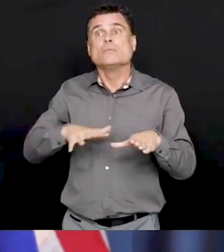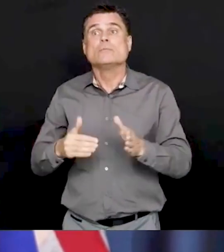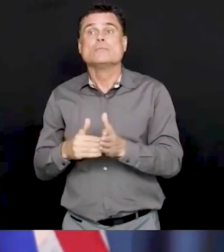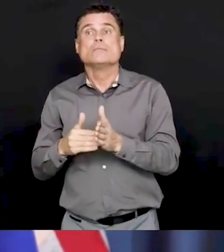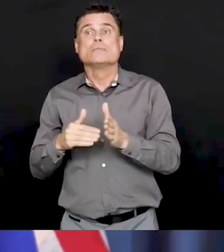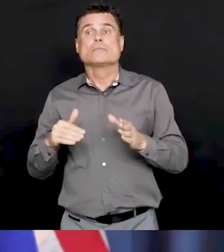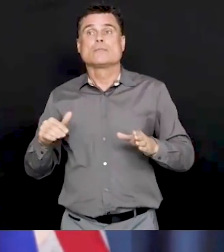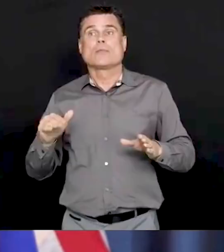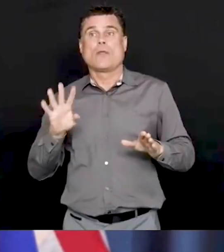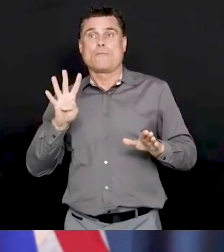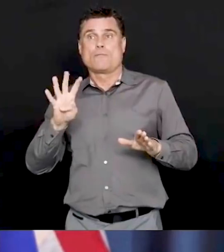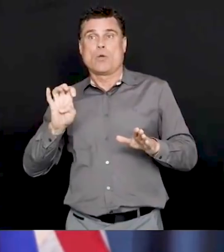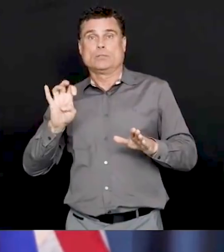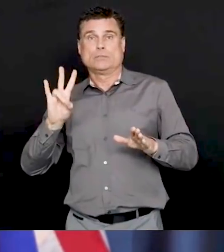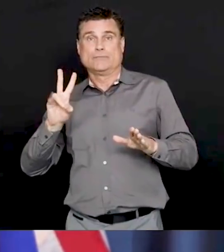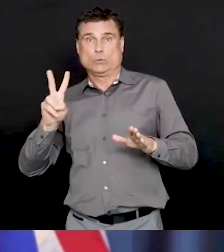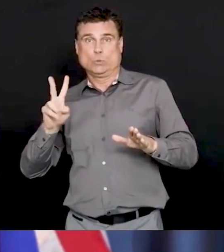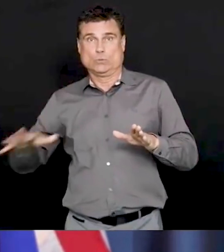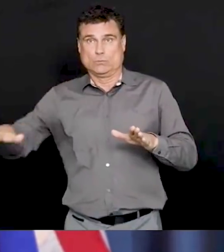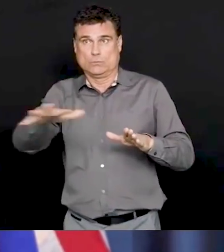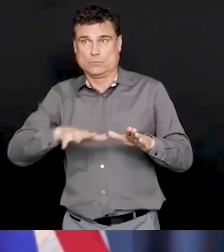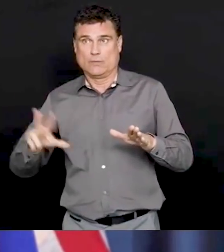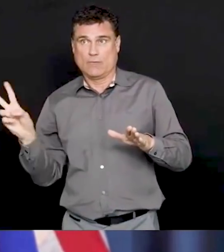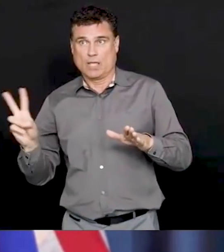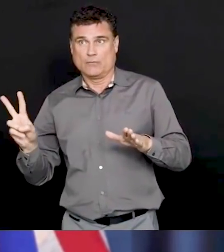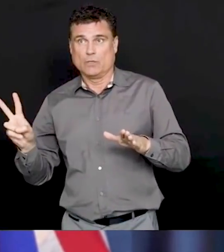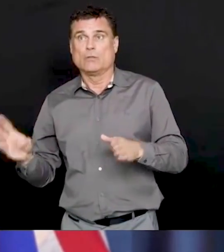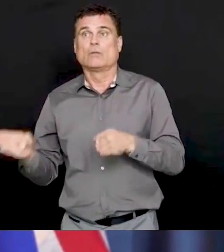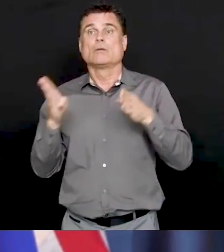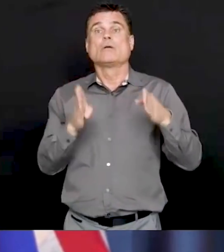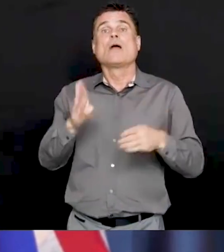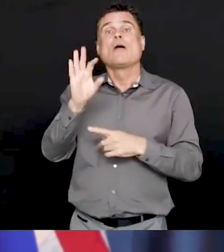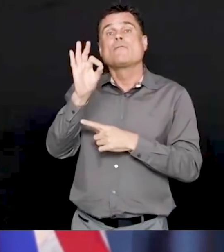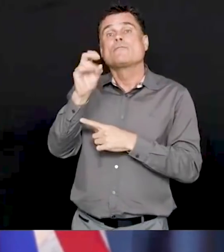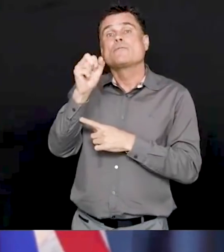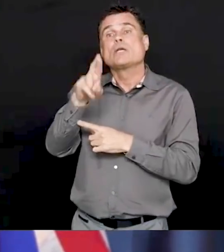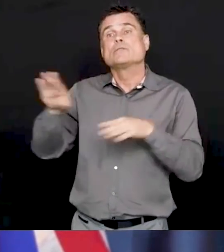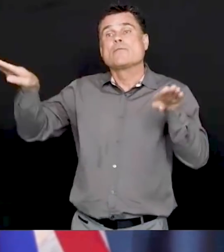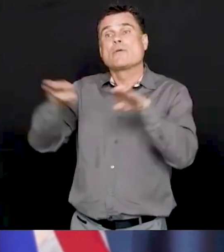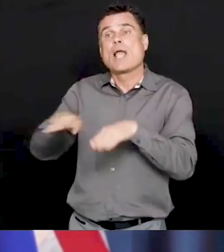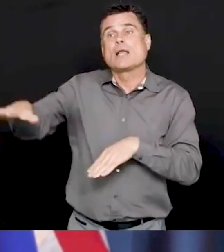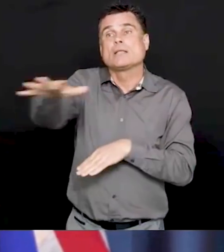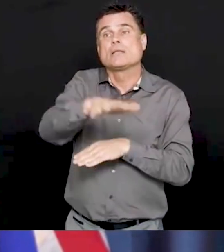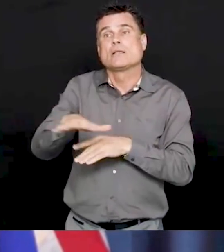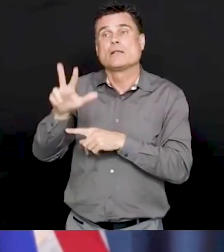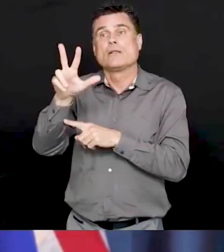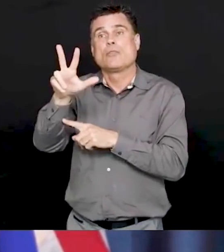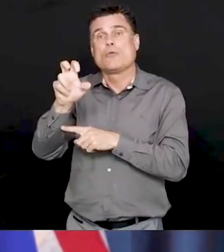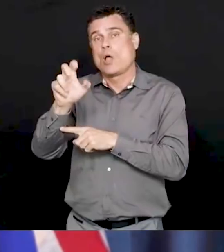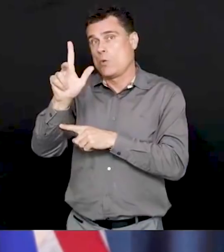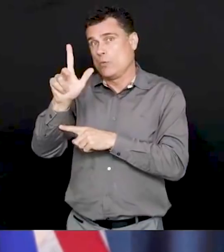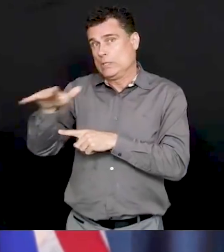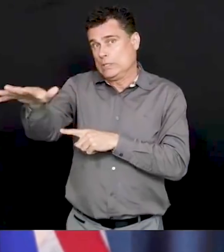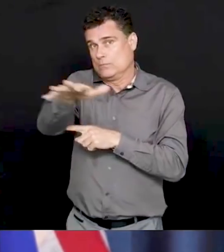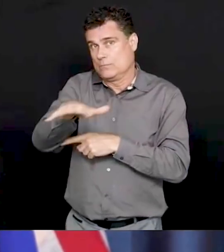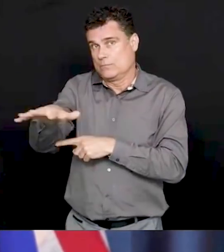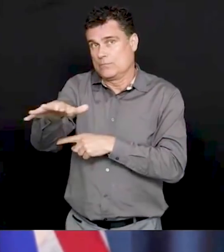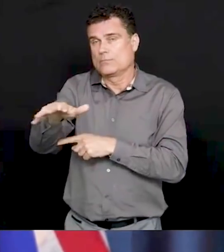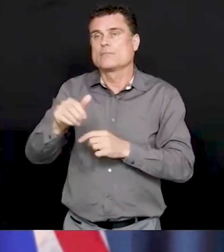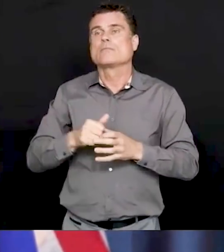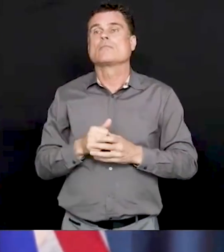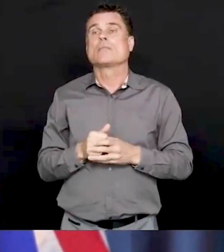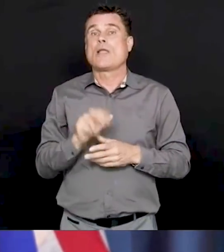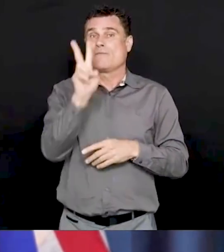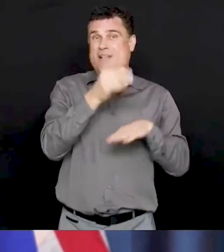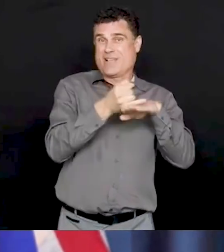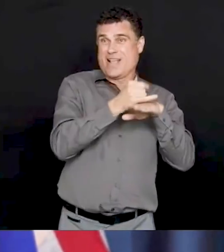Health Authority, 67 now on Vancouver Island, 94 in the Interior, and 14 in Northern Health